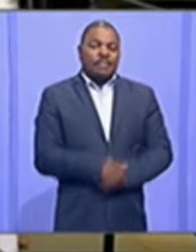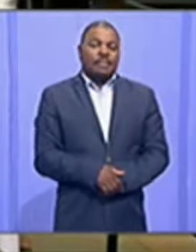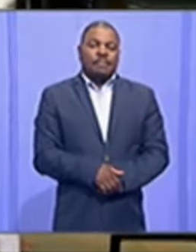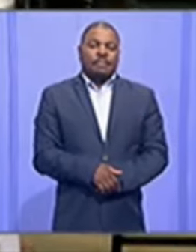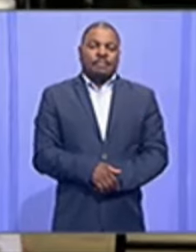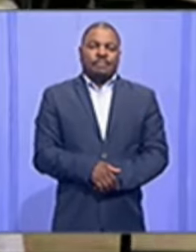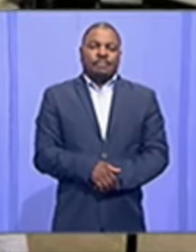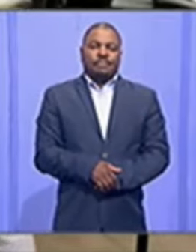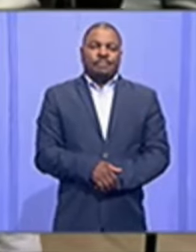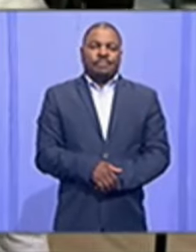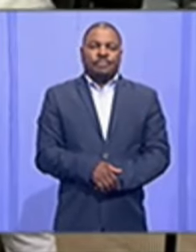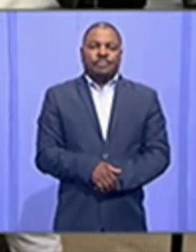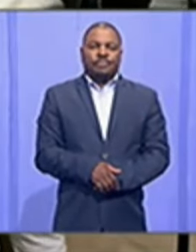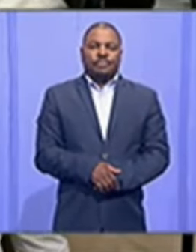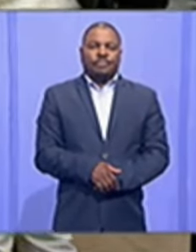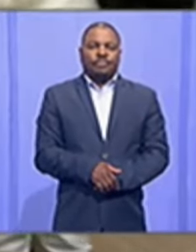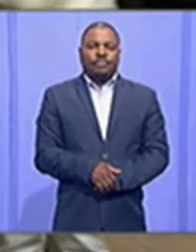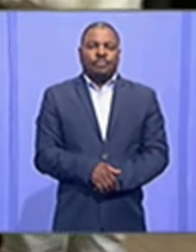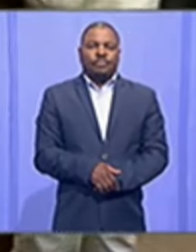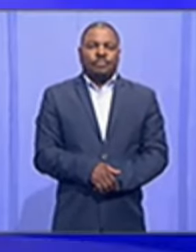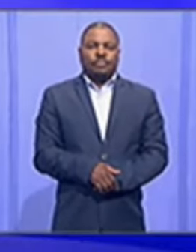SABC News, Springs.